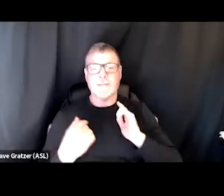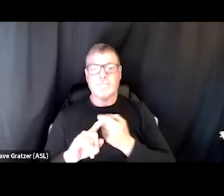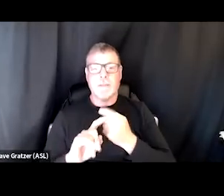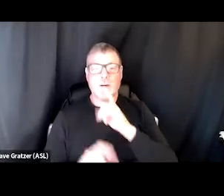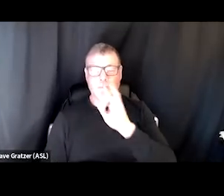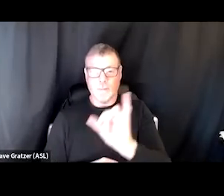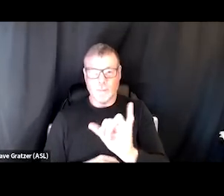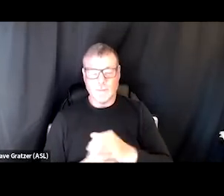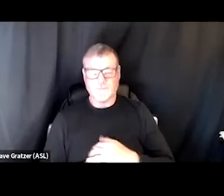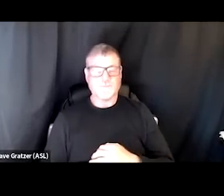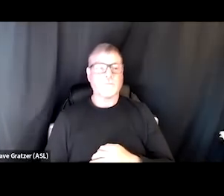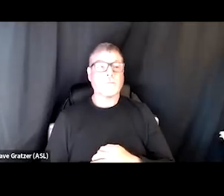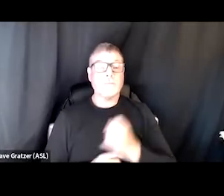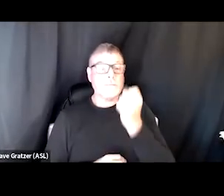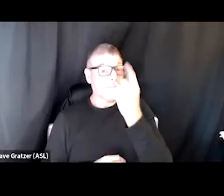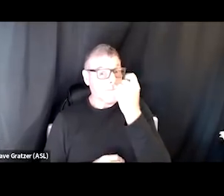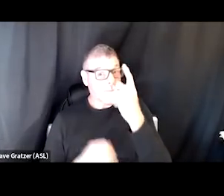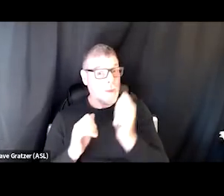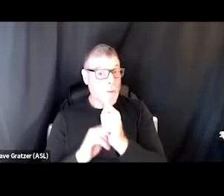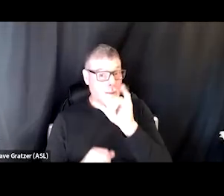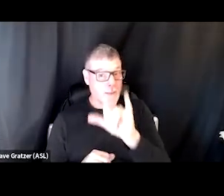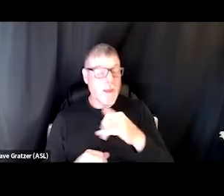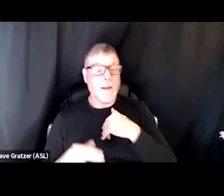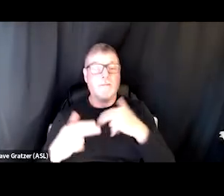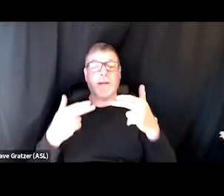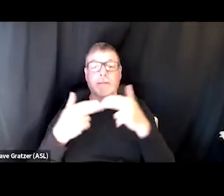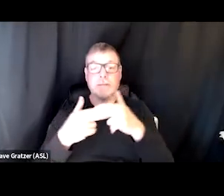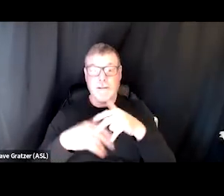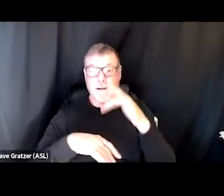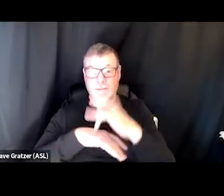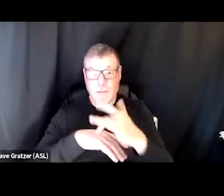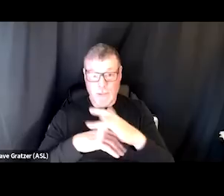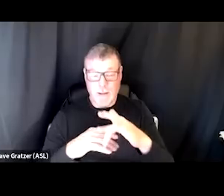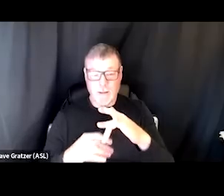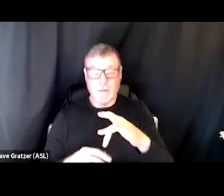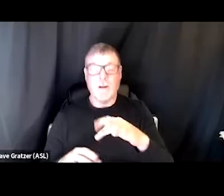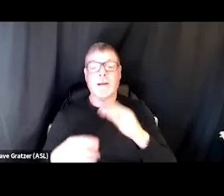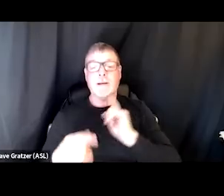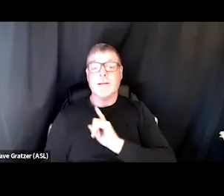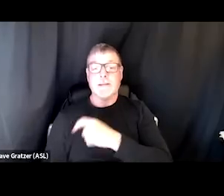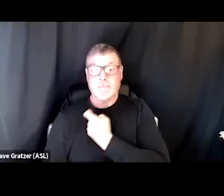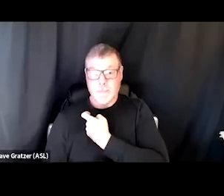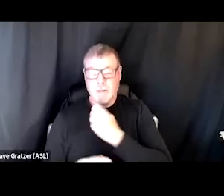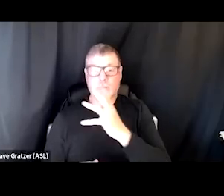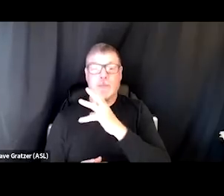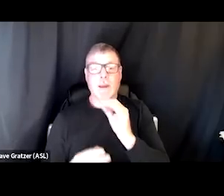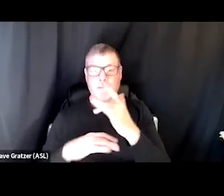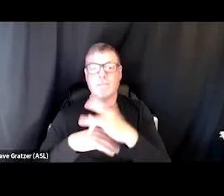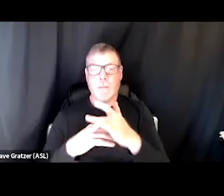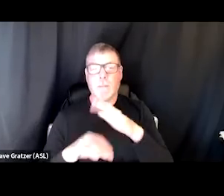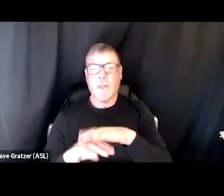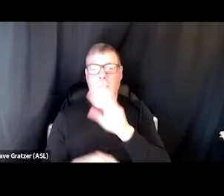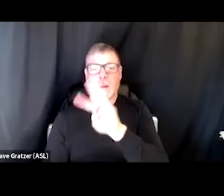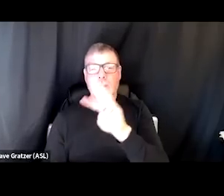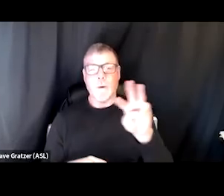as well. With that, we do have the slides available today in Spanish, and those are available on our